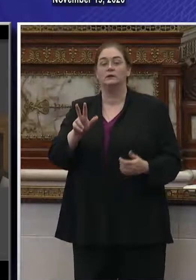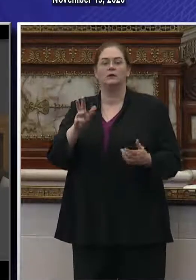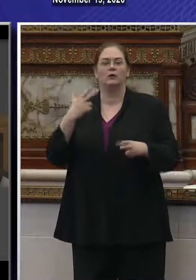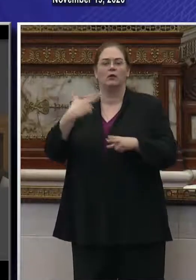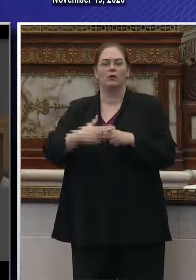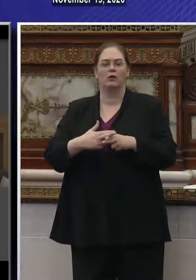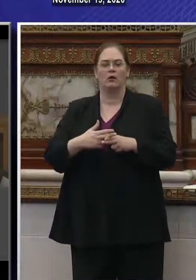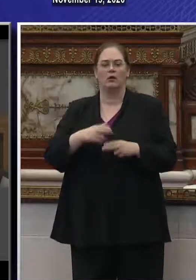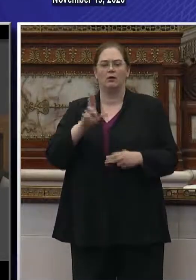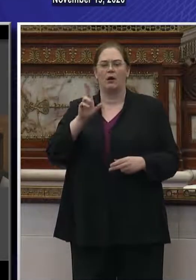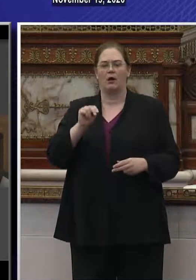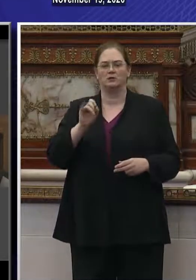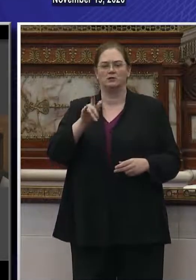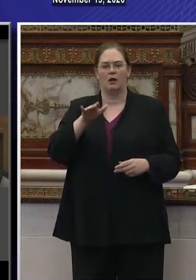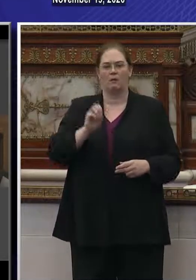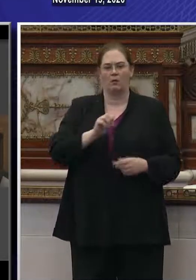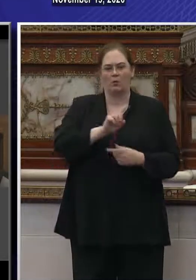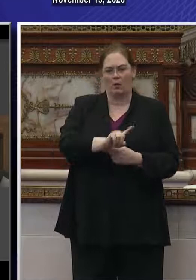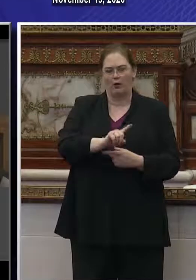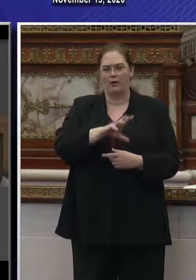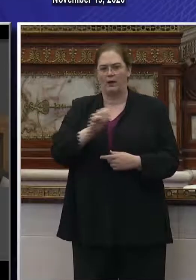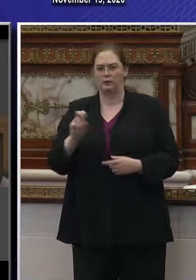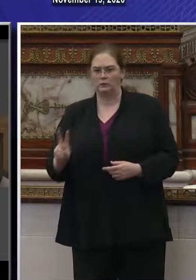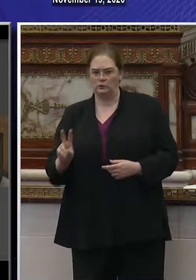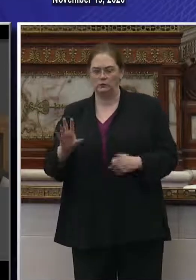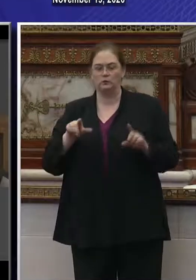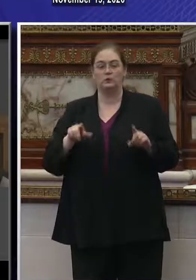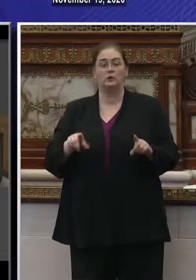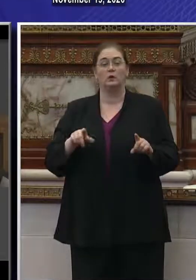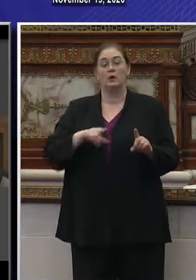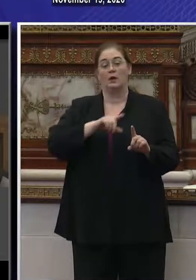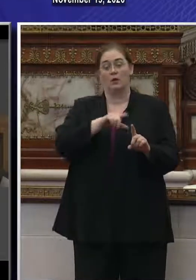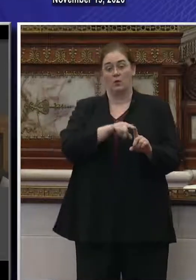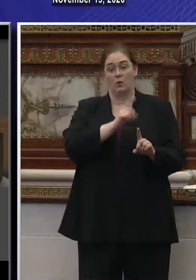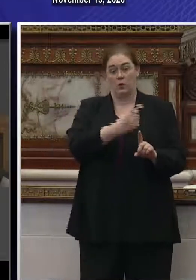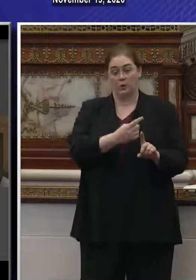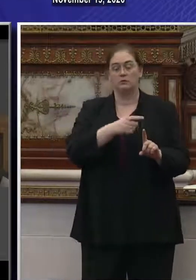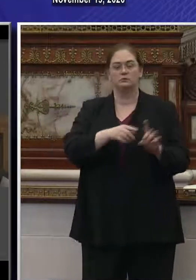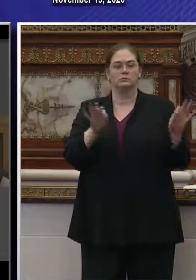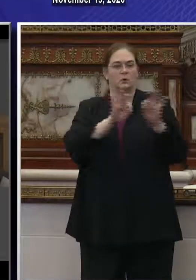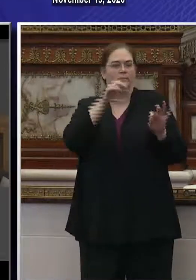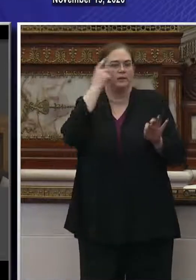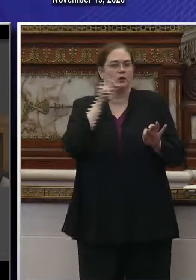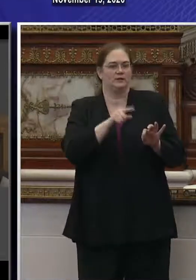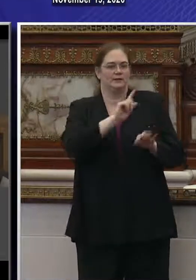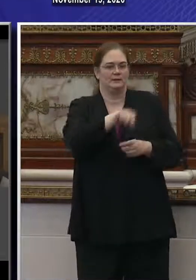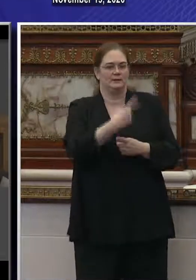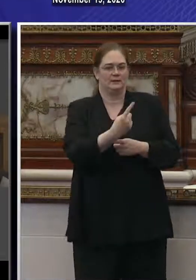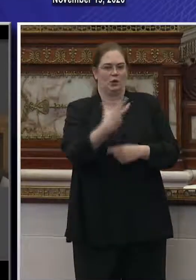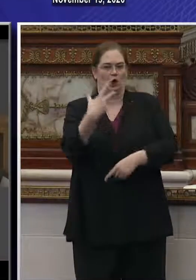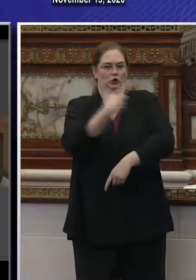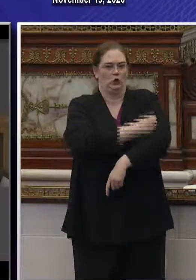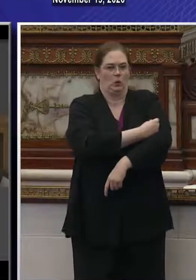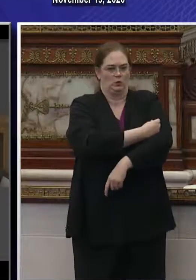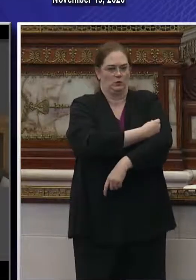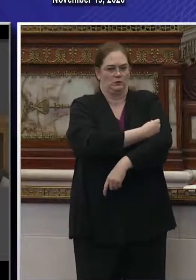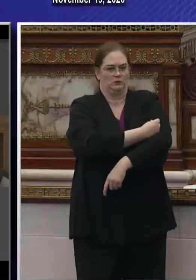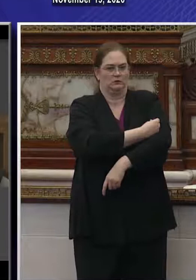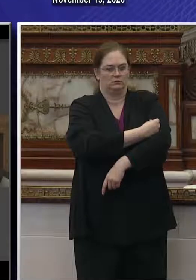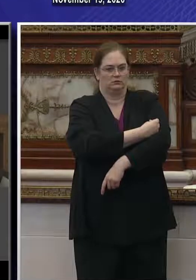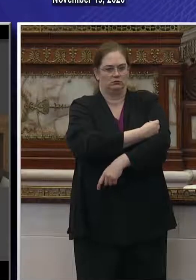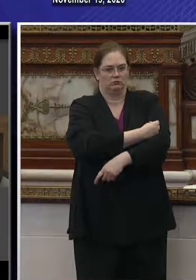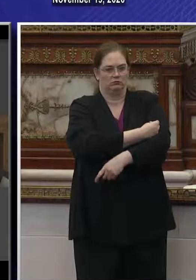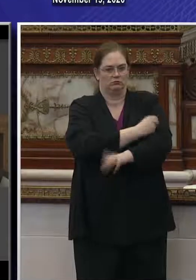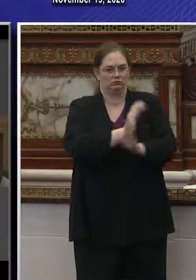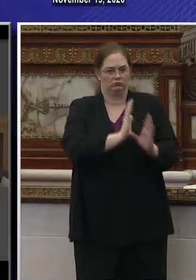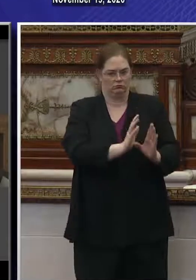called Ensemble 1 and Ensemble 2. The Ensemble 1 trial is important because it's a single dose